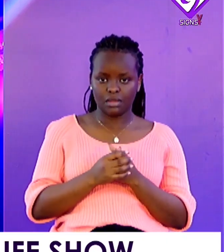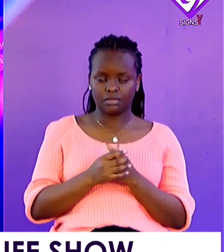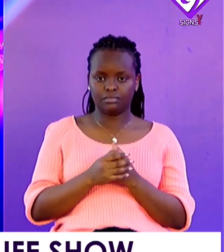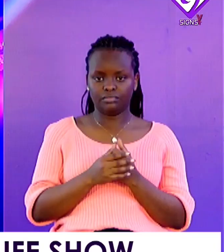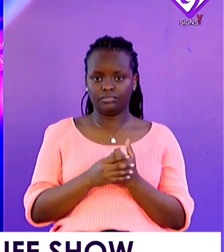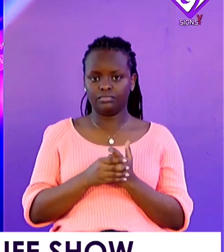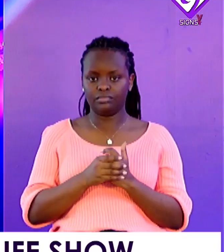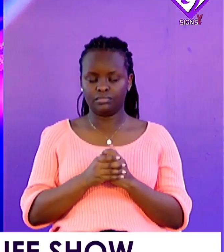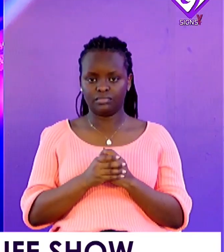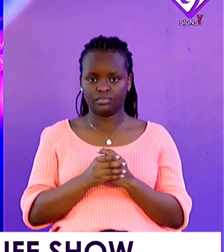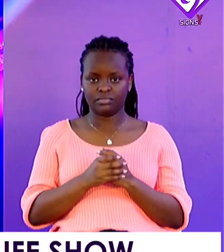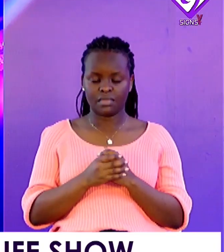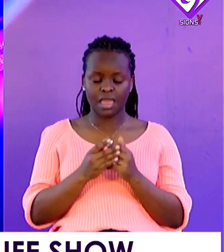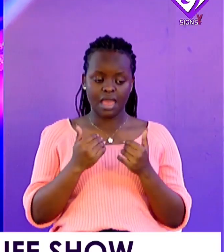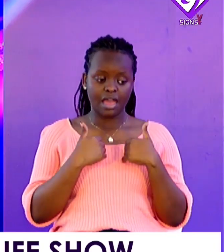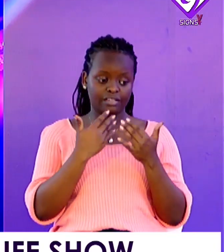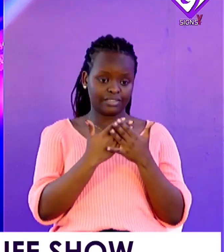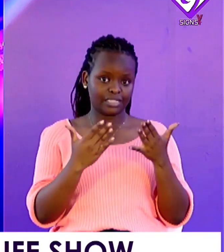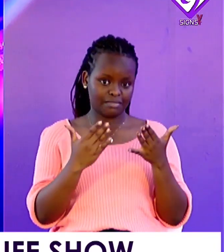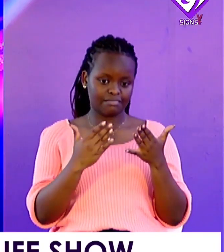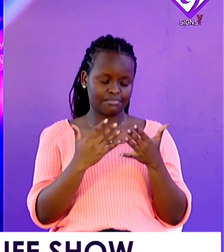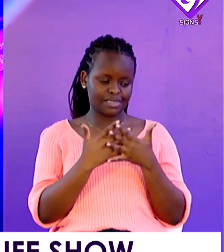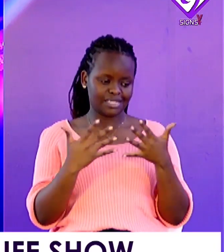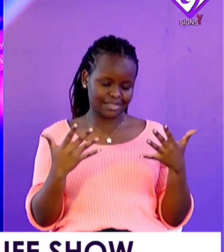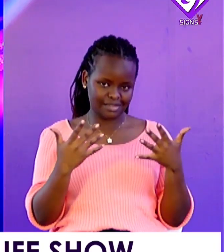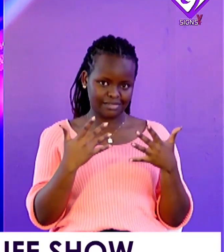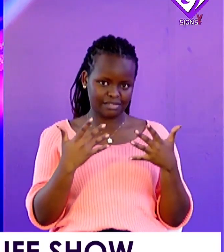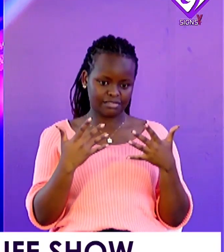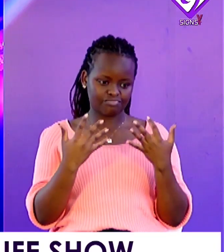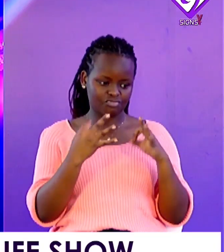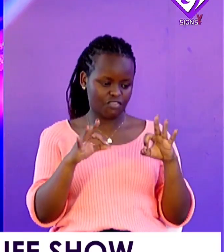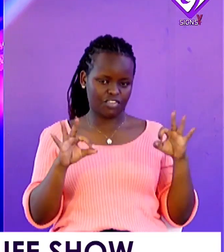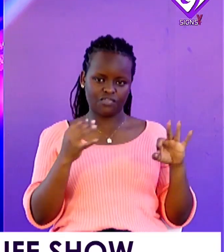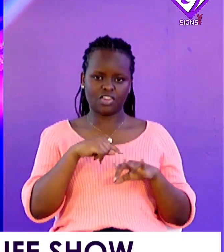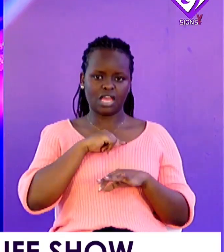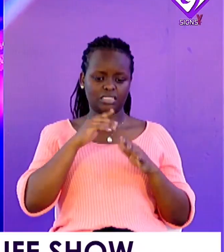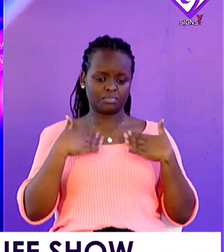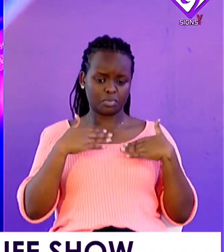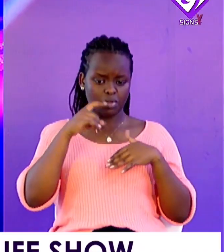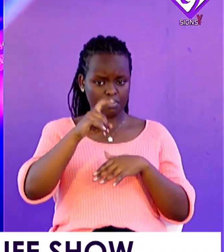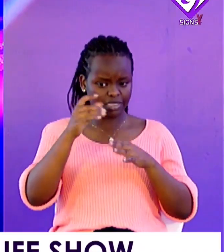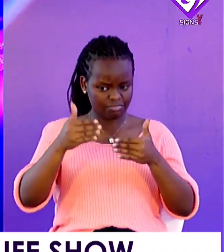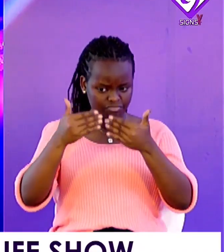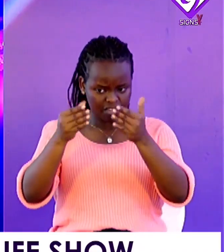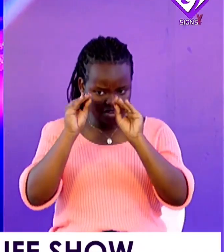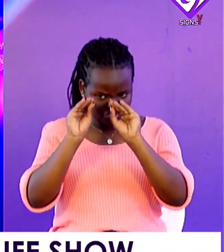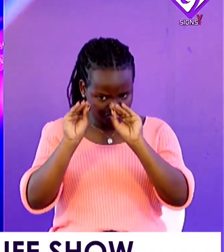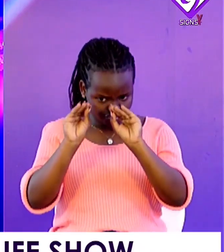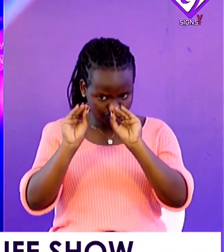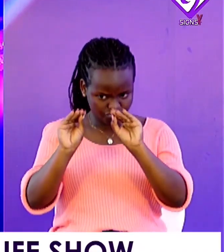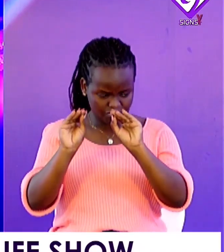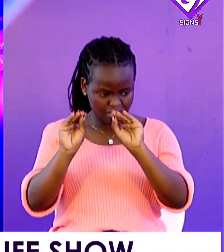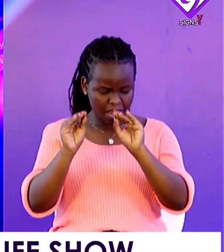some things that sets us free there. People should be educated and be told to